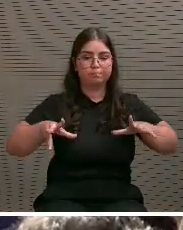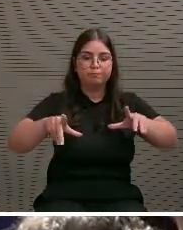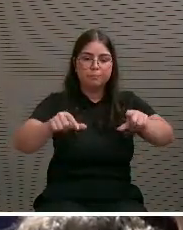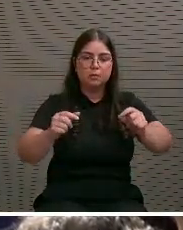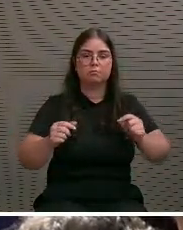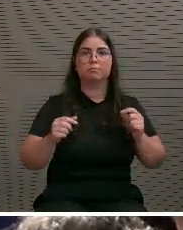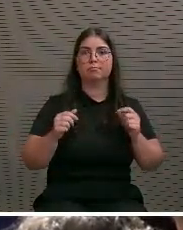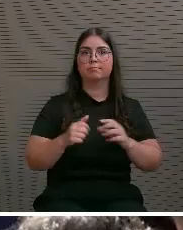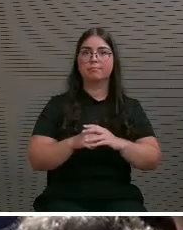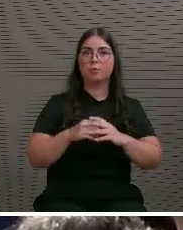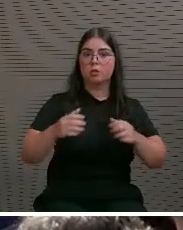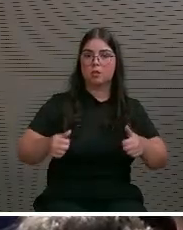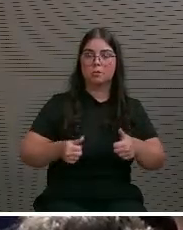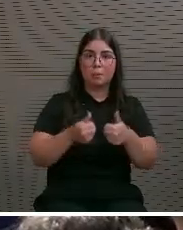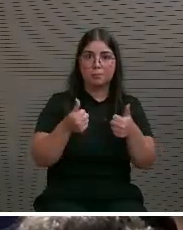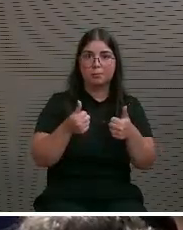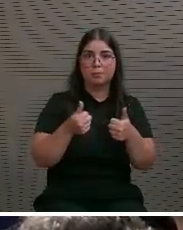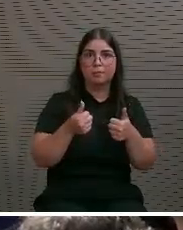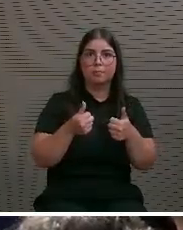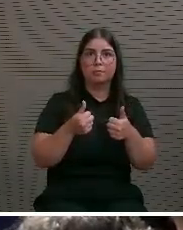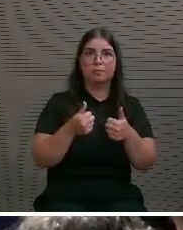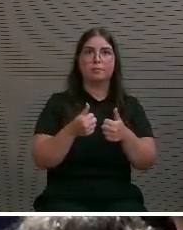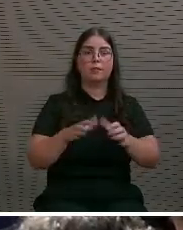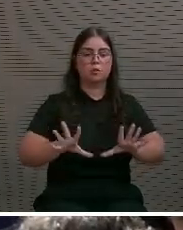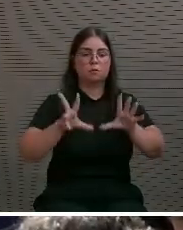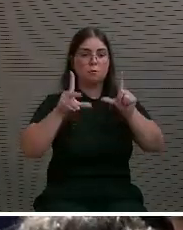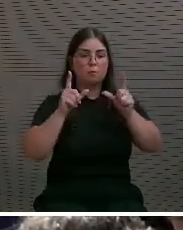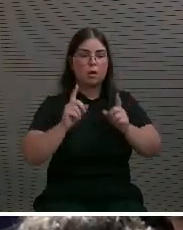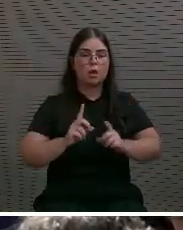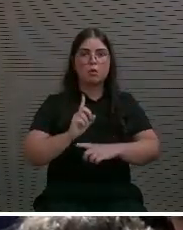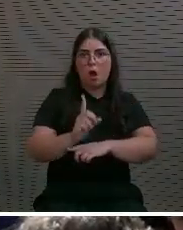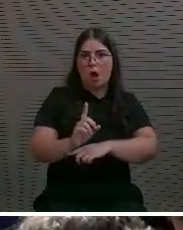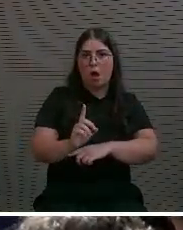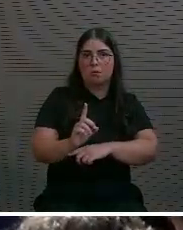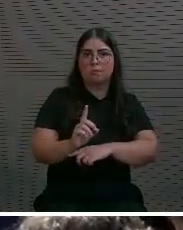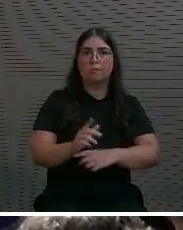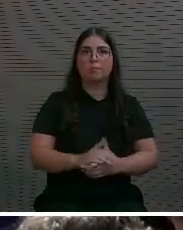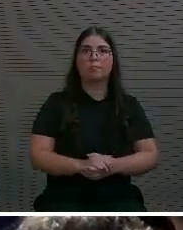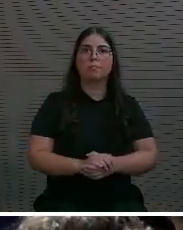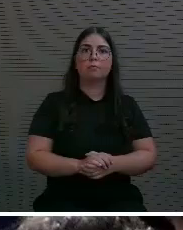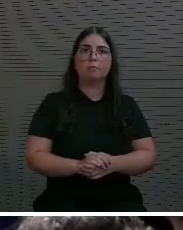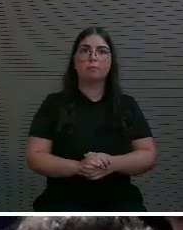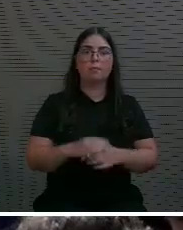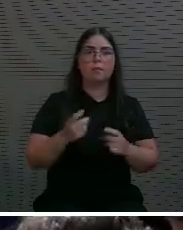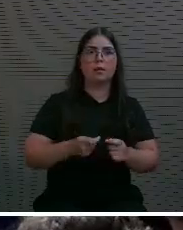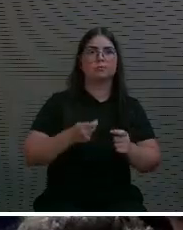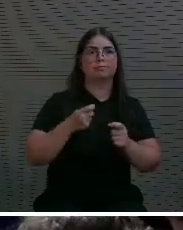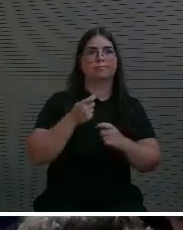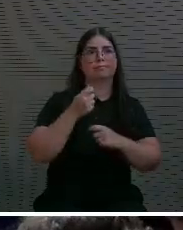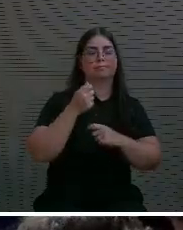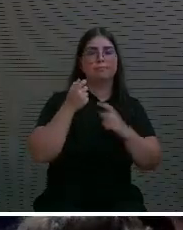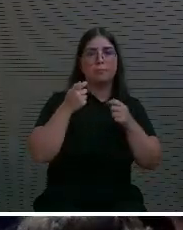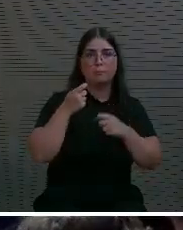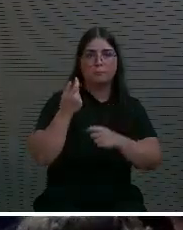been millions, billions of dollars invested in improving the crops that you and I